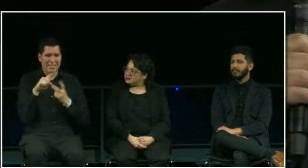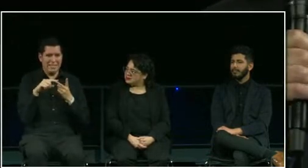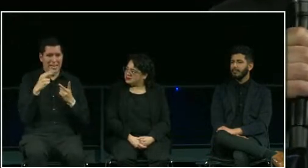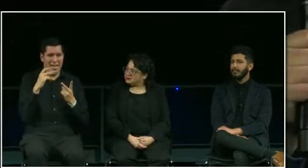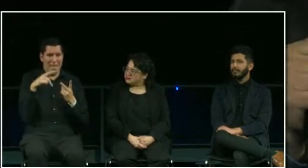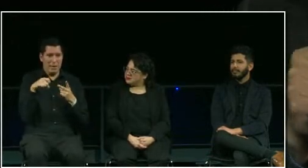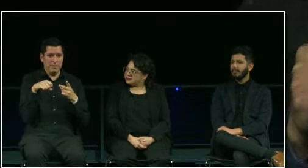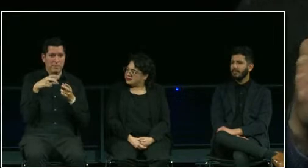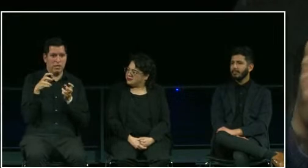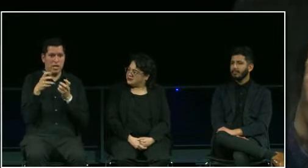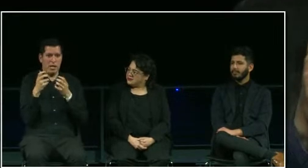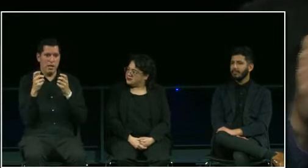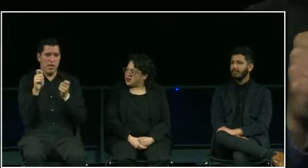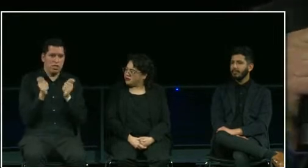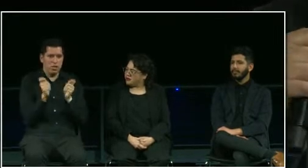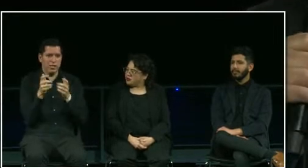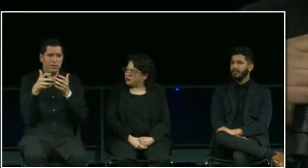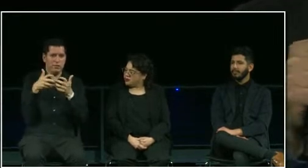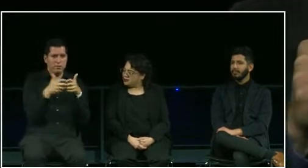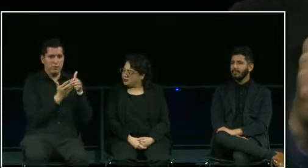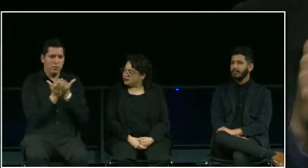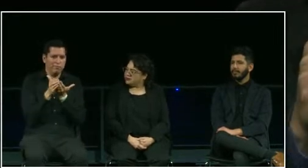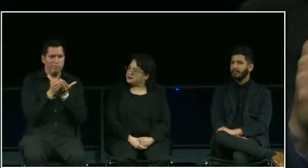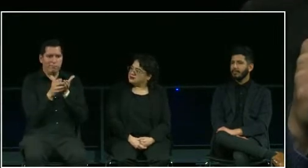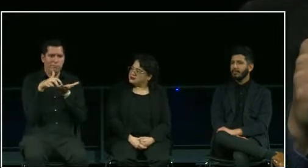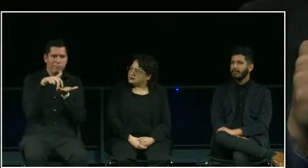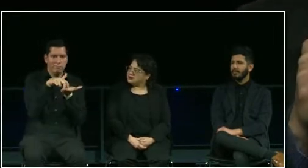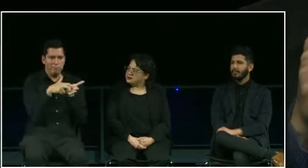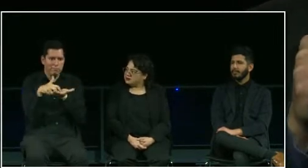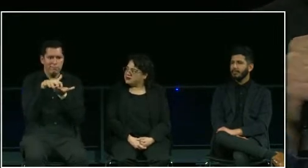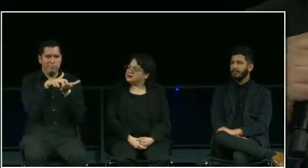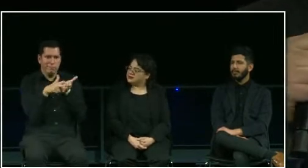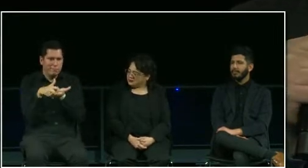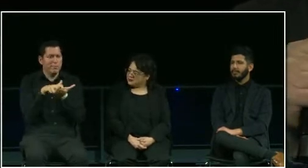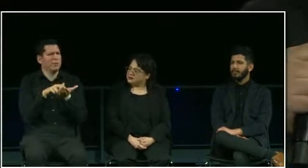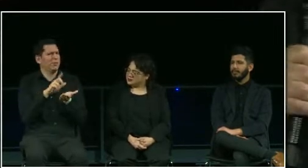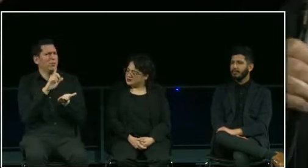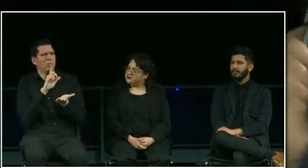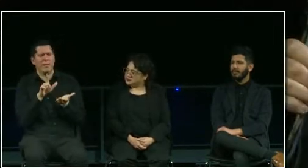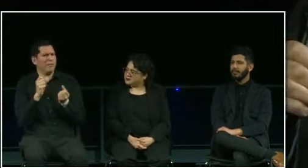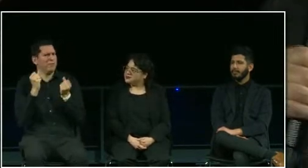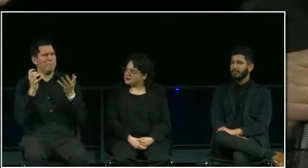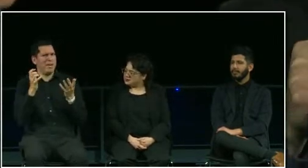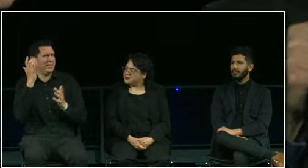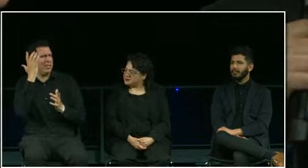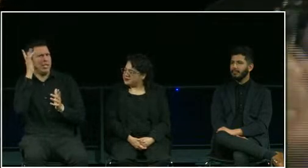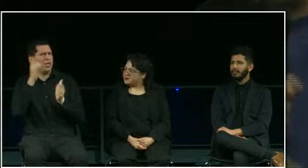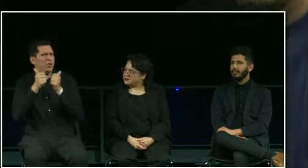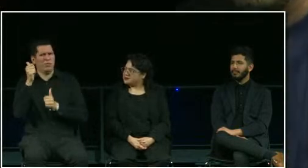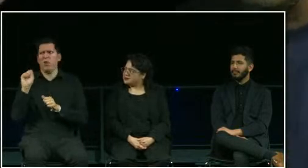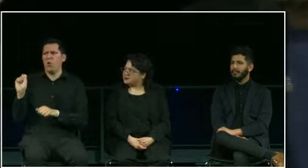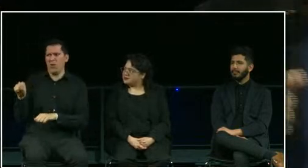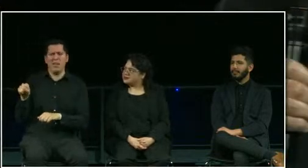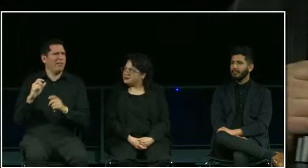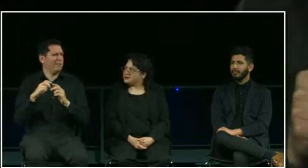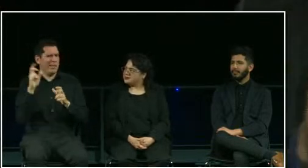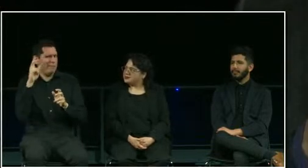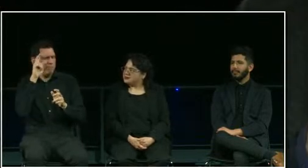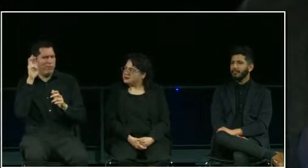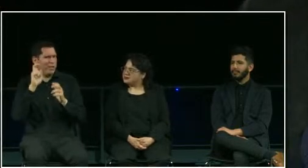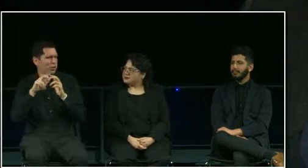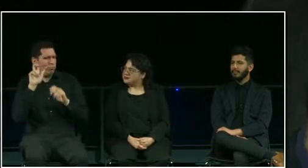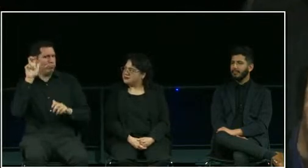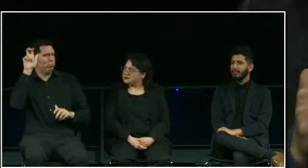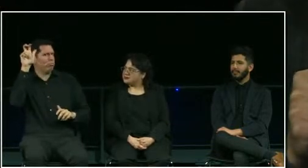the shifting of the ship. So that's one of those things where there are lots of geniuses that are smarter than us that get ahead of these things, you know? And so